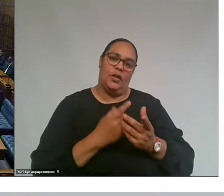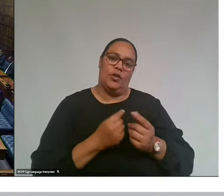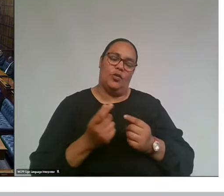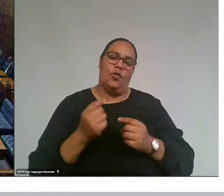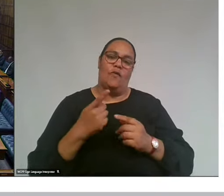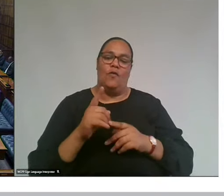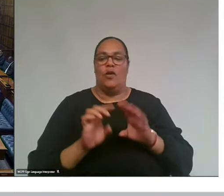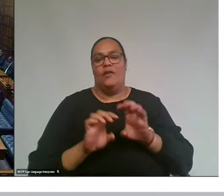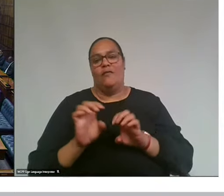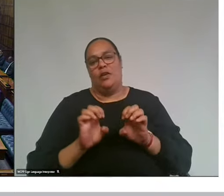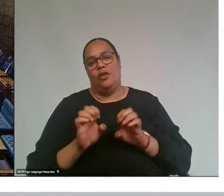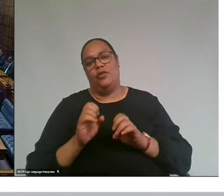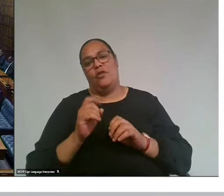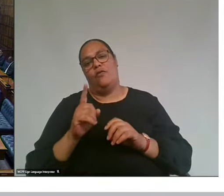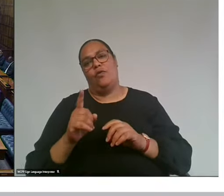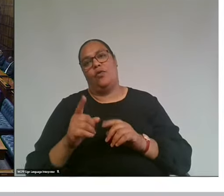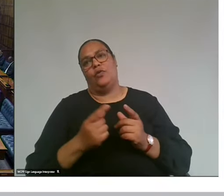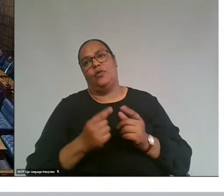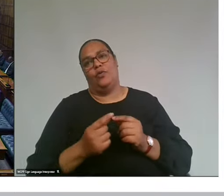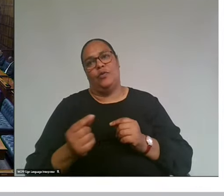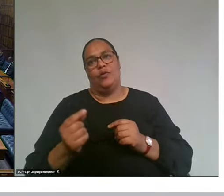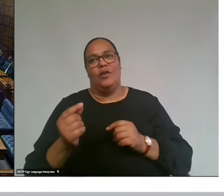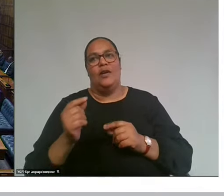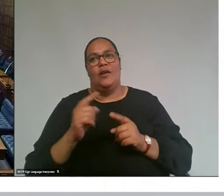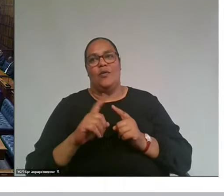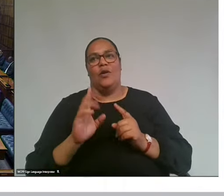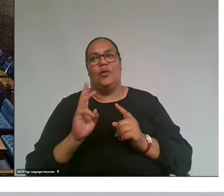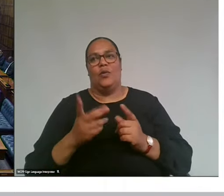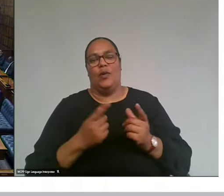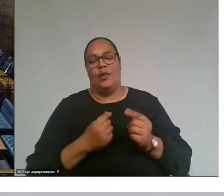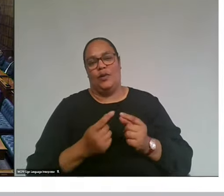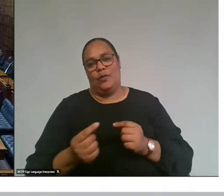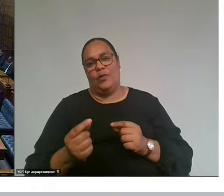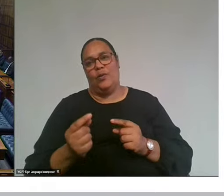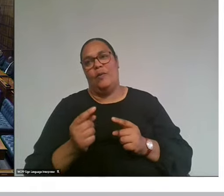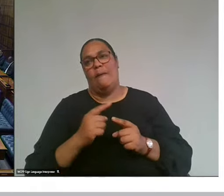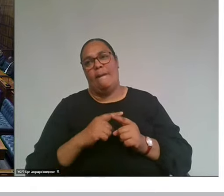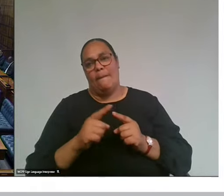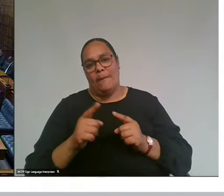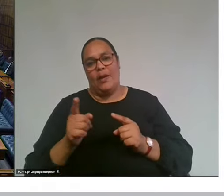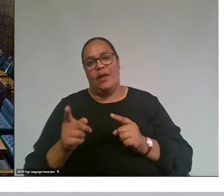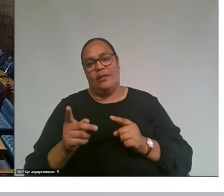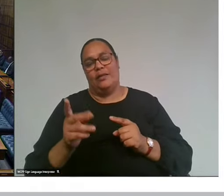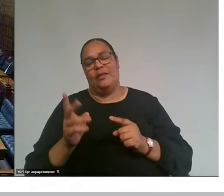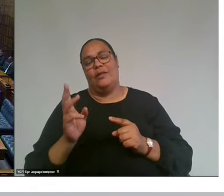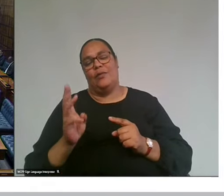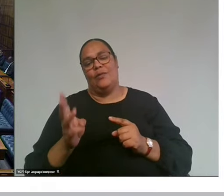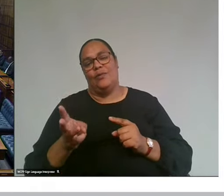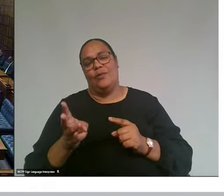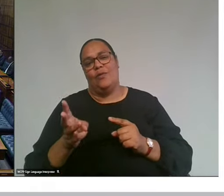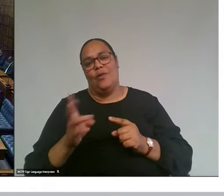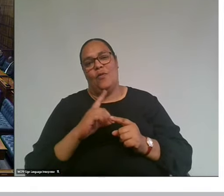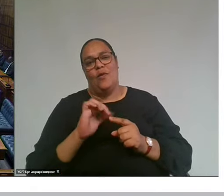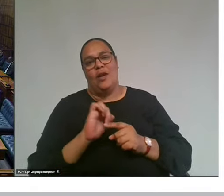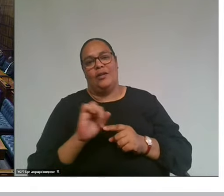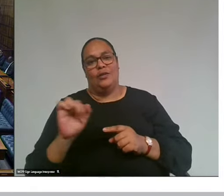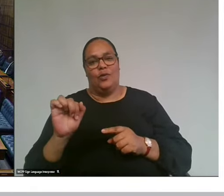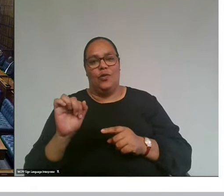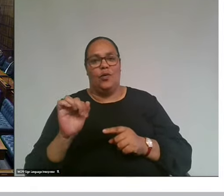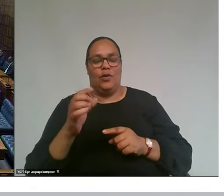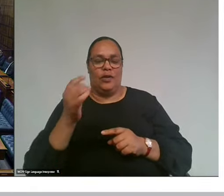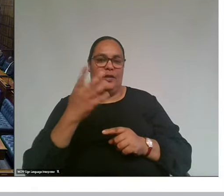evaluation of the booster fund that would be done through Gtech as they as they had